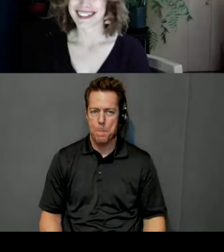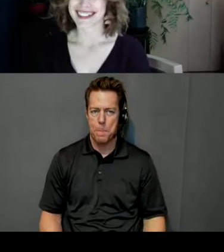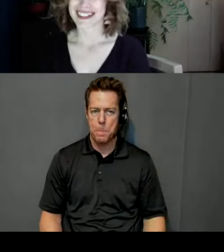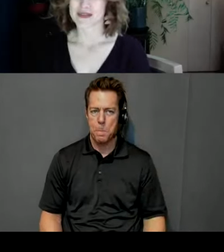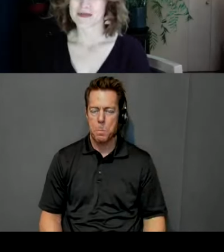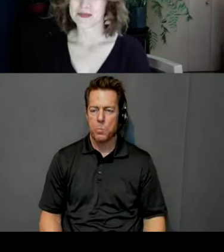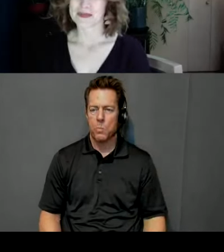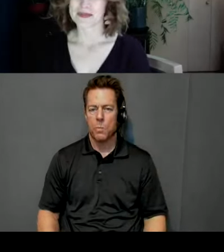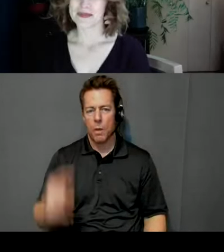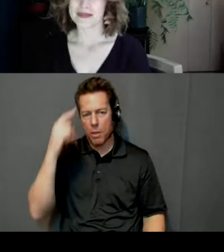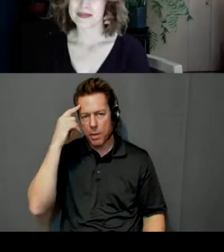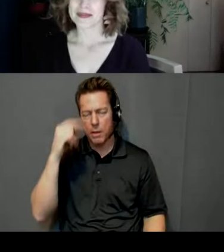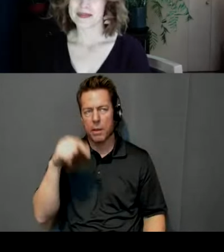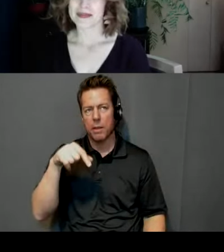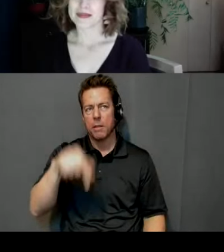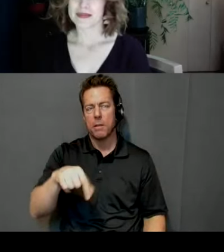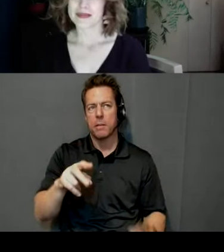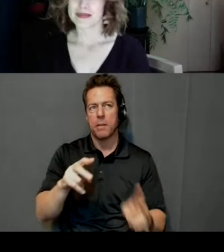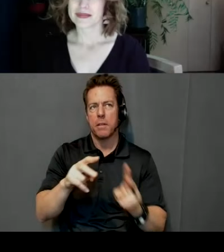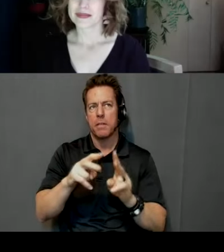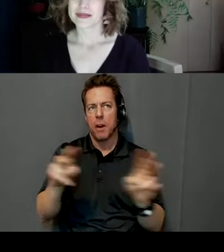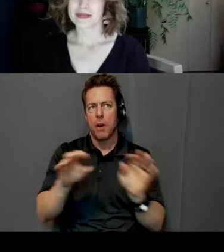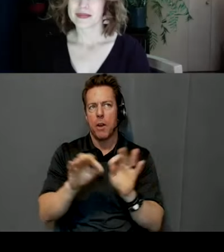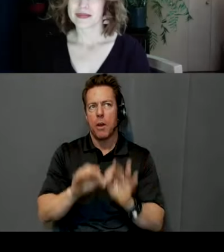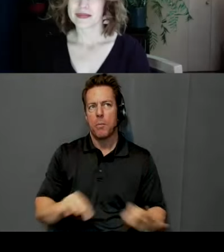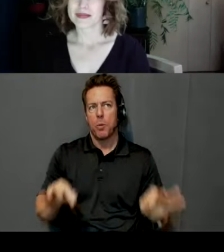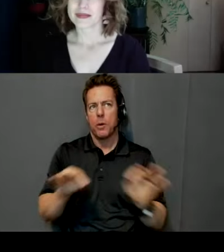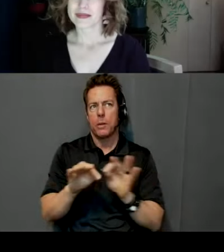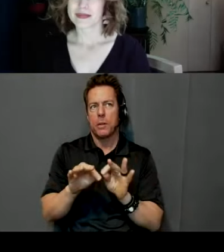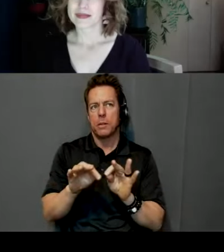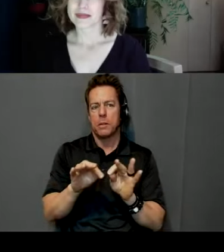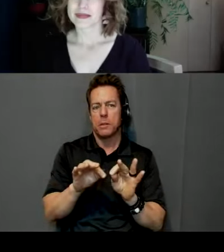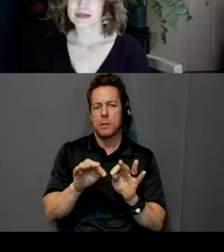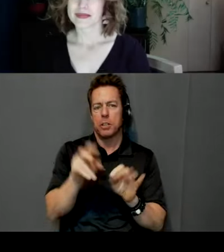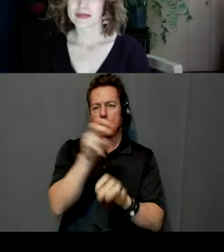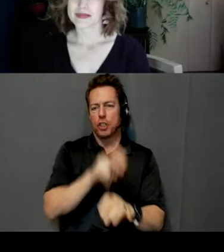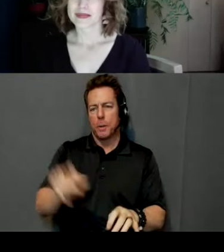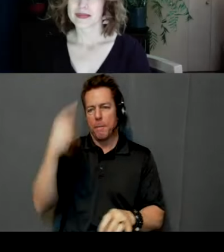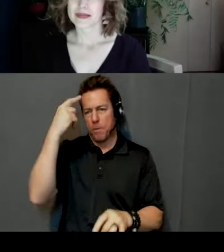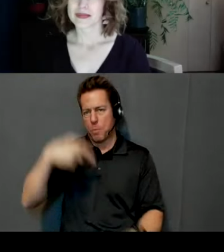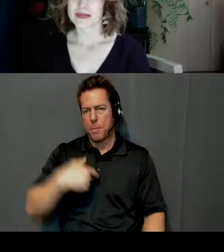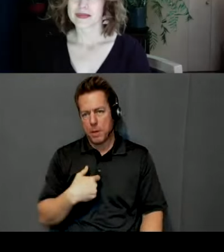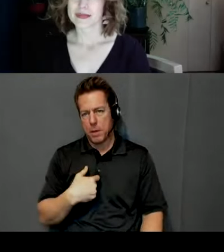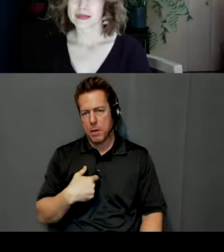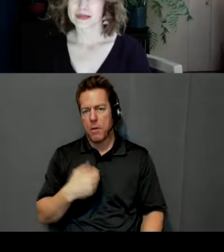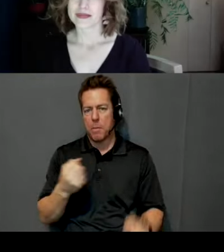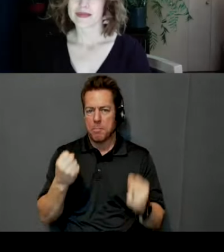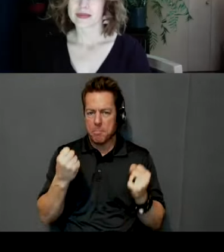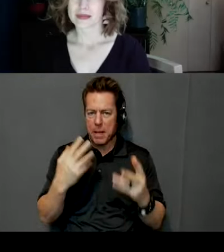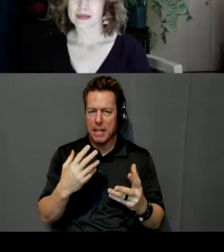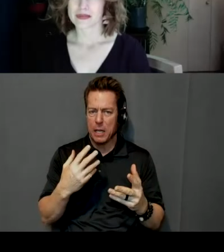I think that this is like a very important trip for me, for like many personal